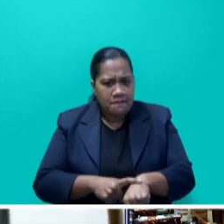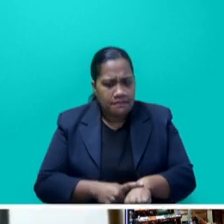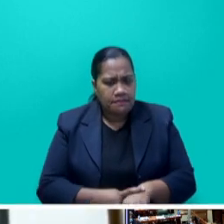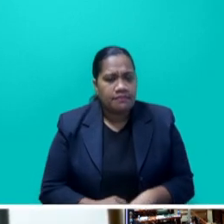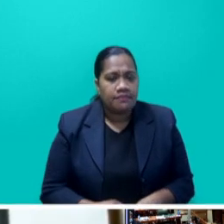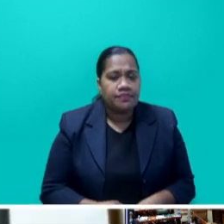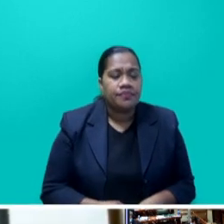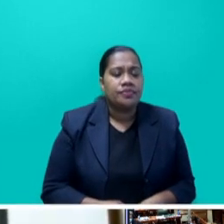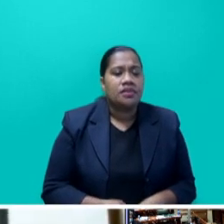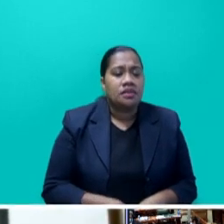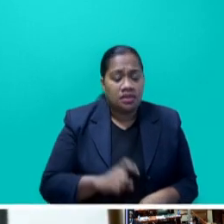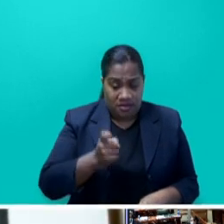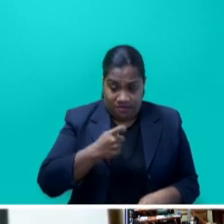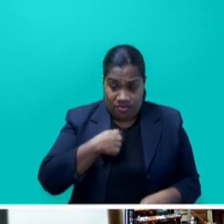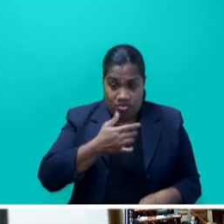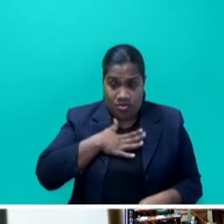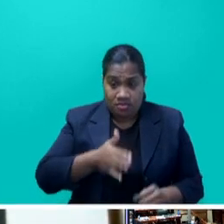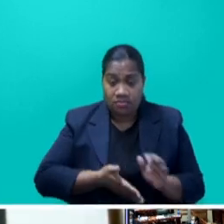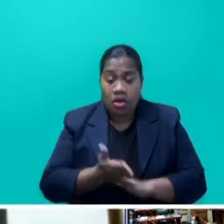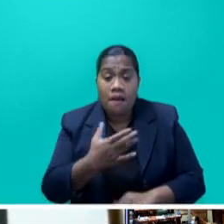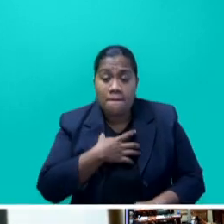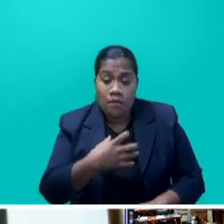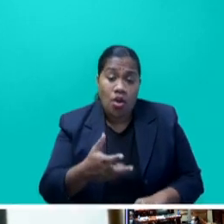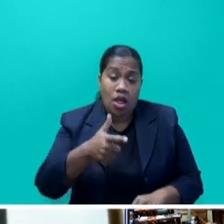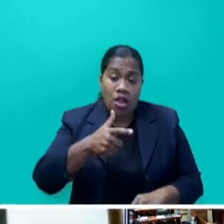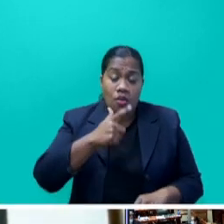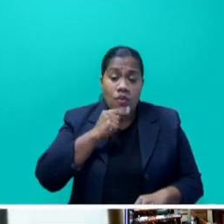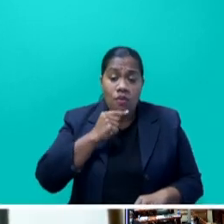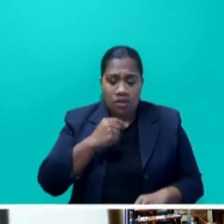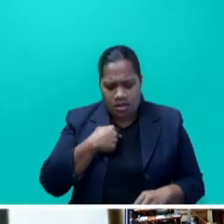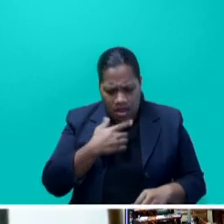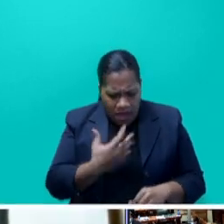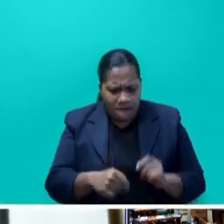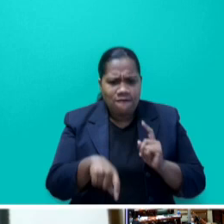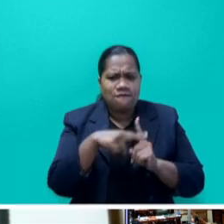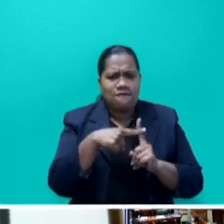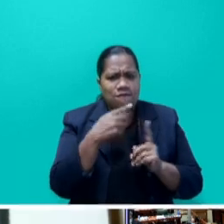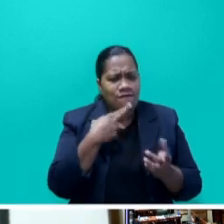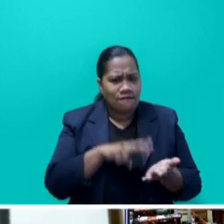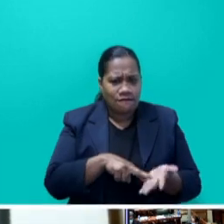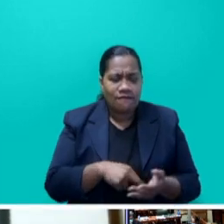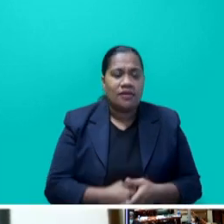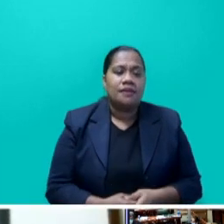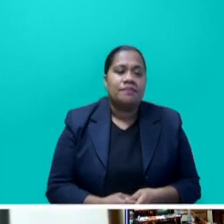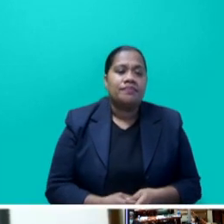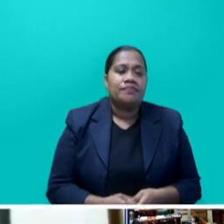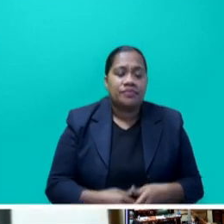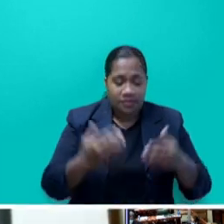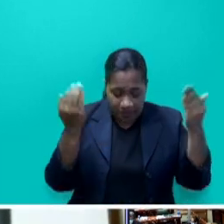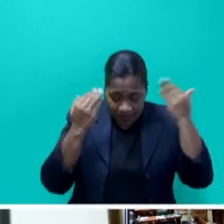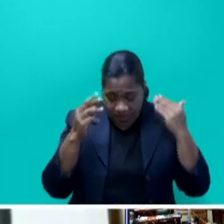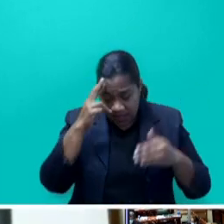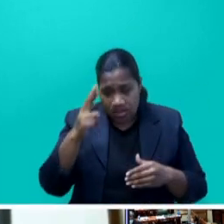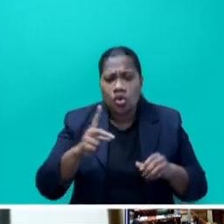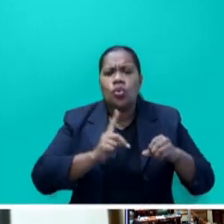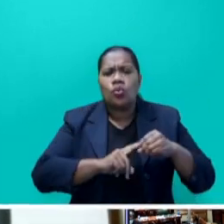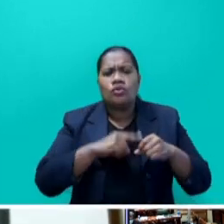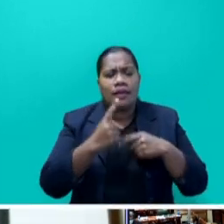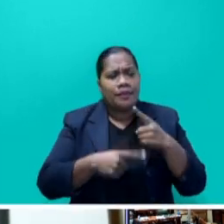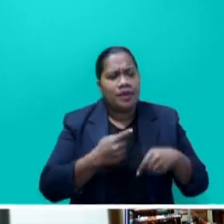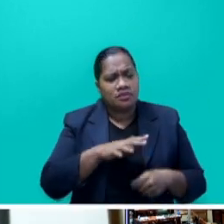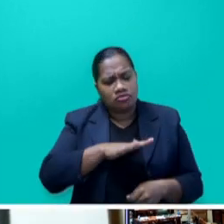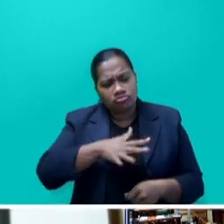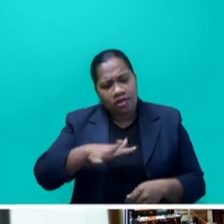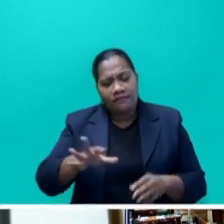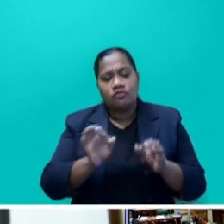to go and take out some more loans, I get a positive report. Mr. Speaker, sir, he questioned the drafting of the bill. He has got absolutely no clue